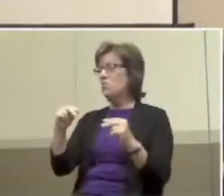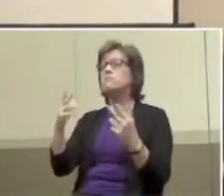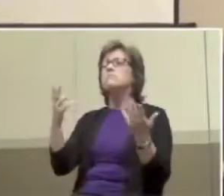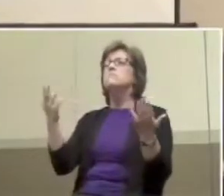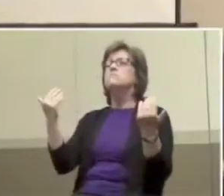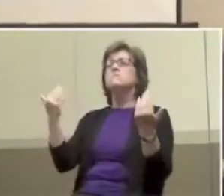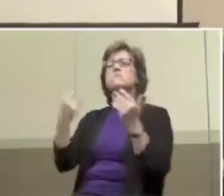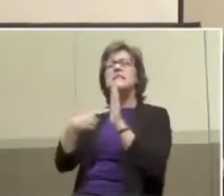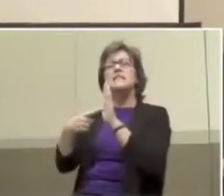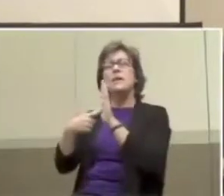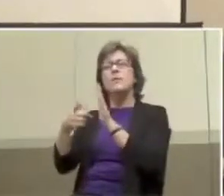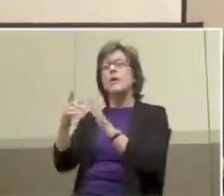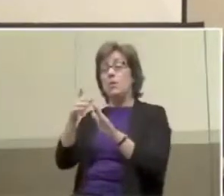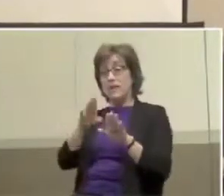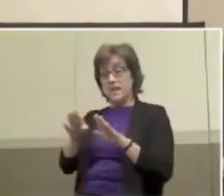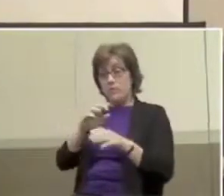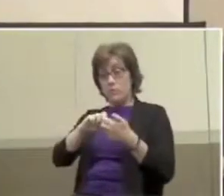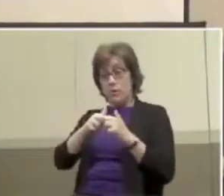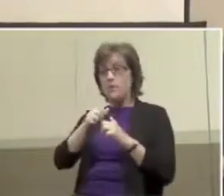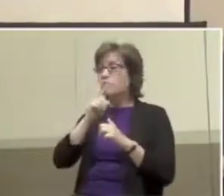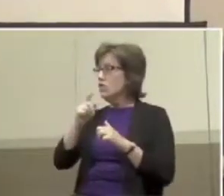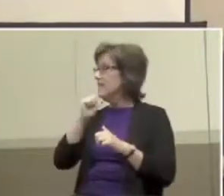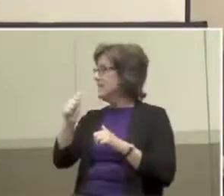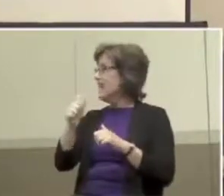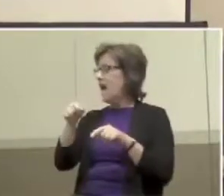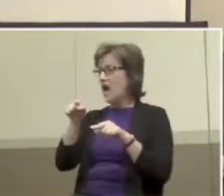that's a behavior problem that's not really an act of resistance?